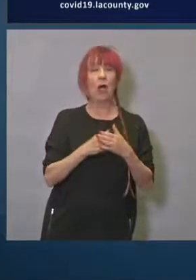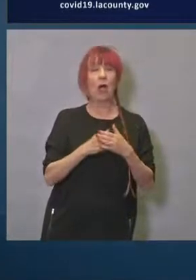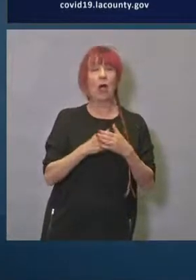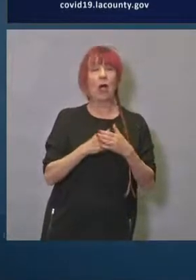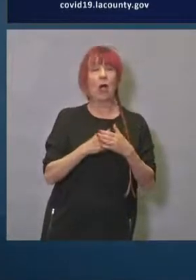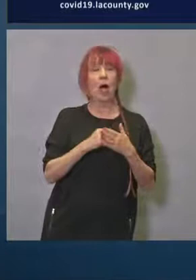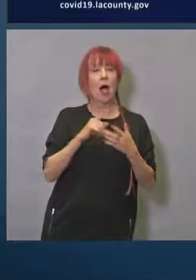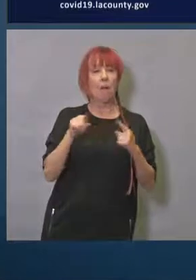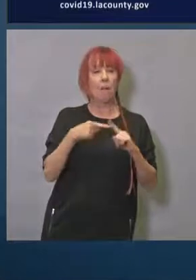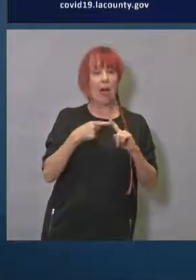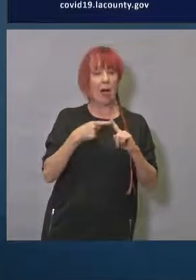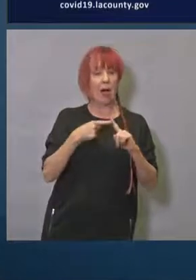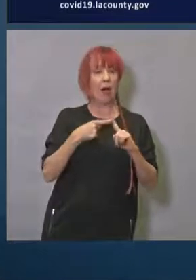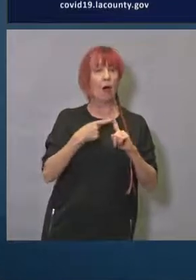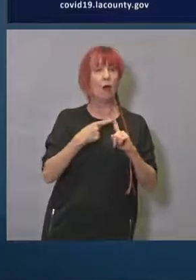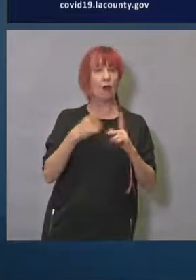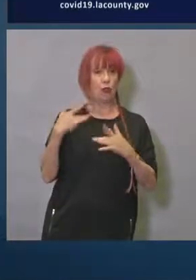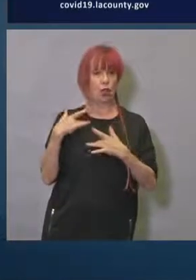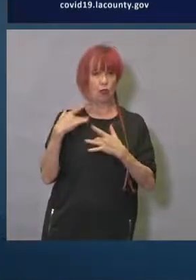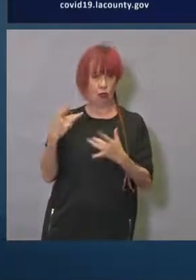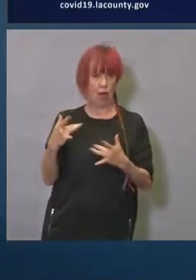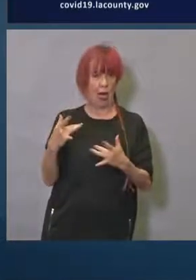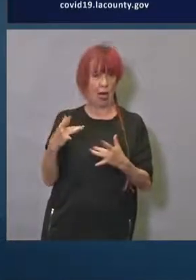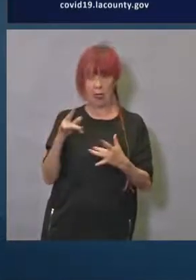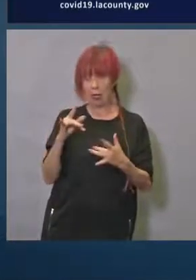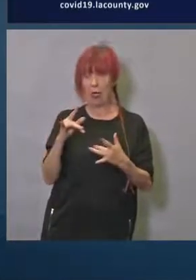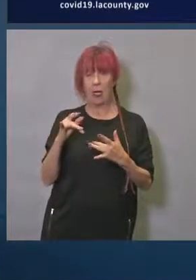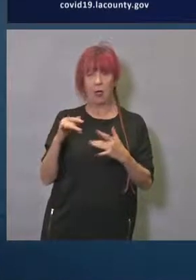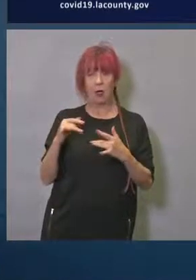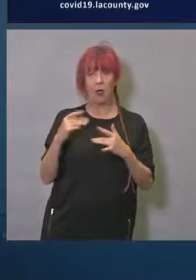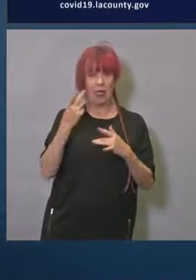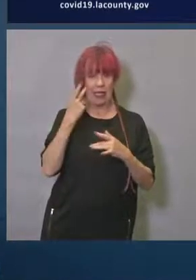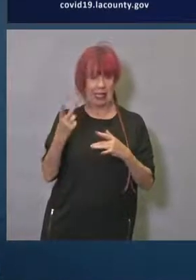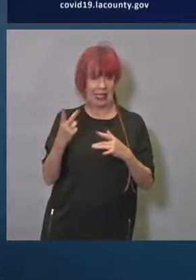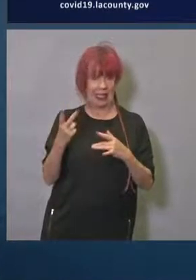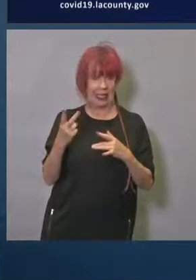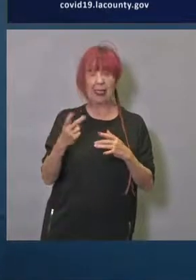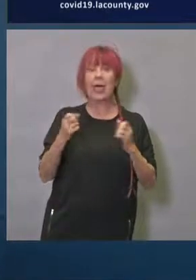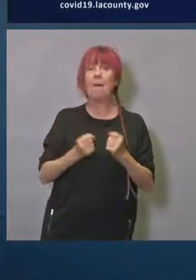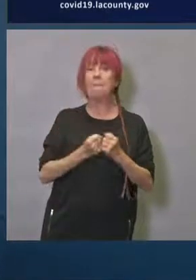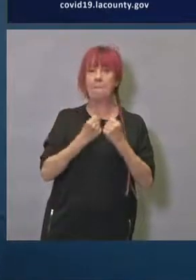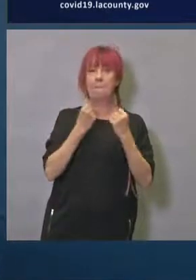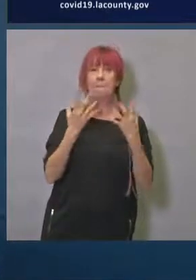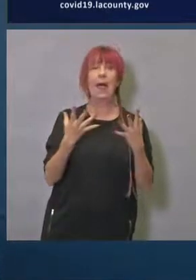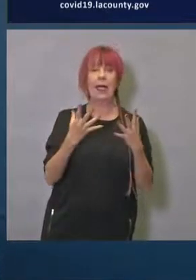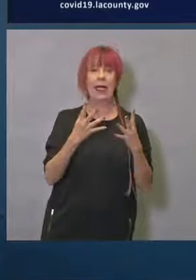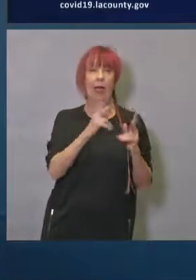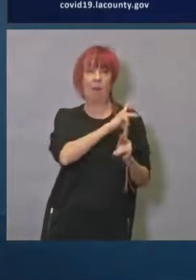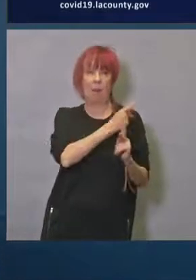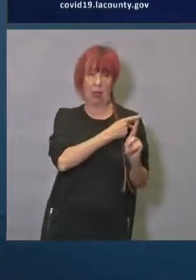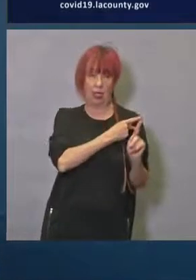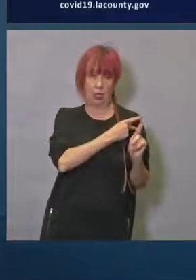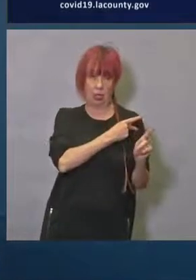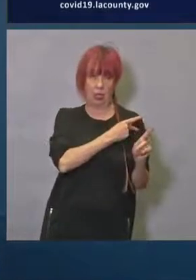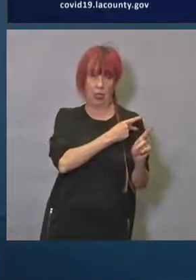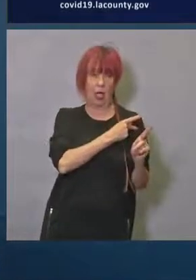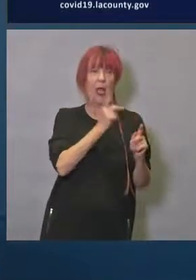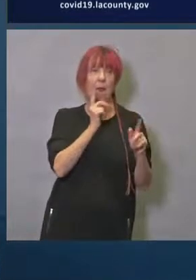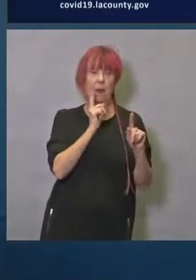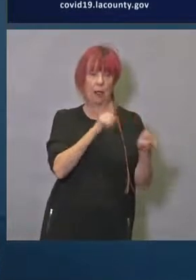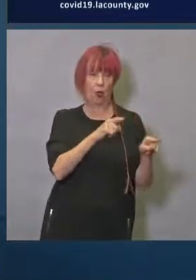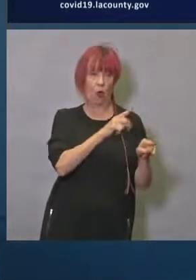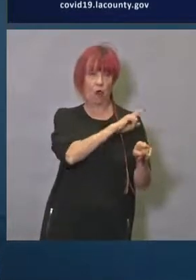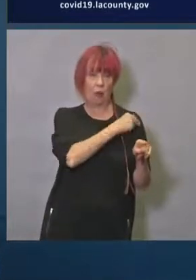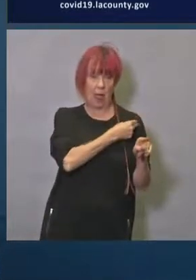respect to the trend that we're seeing in the bodily insides is that a large number of the patients that hospitals